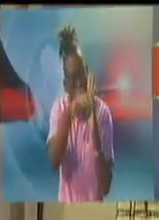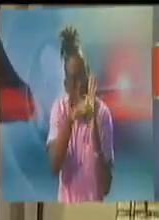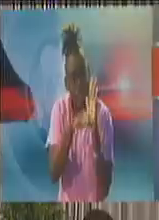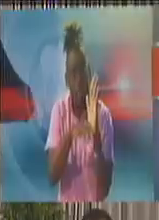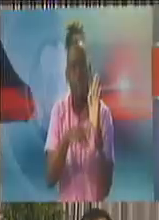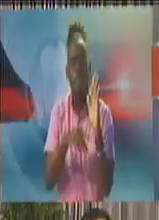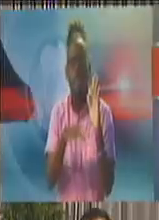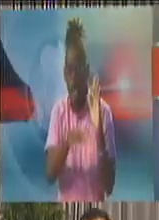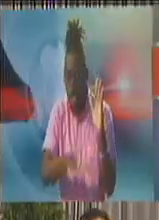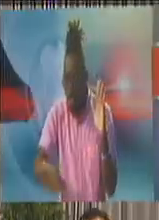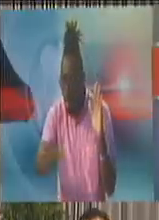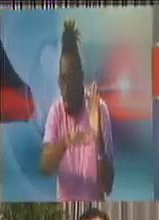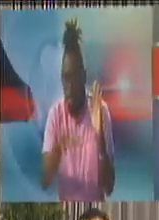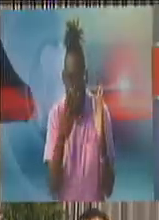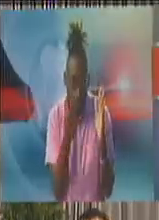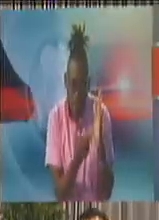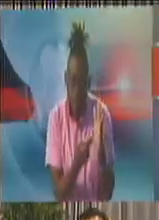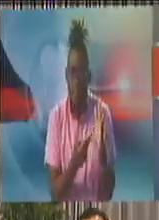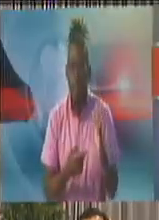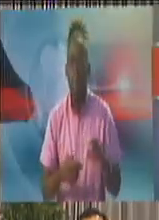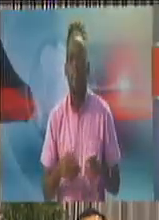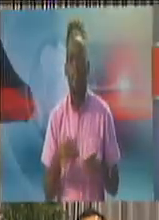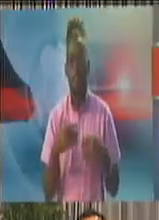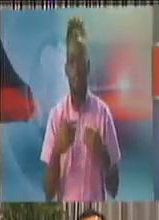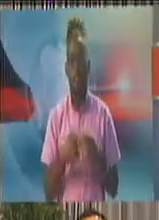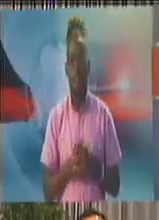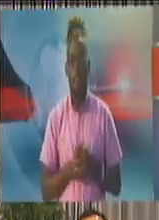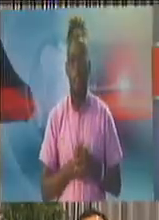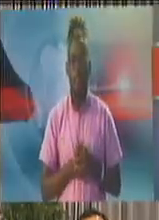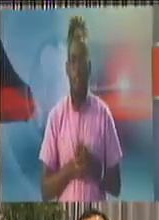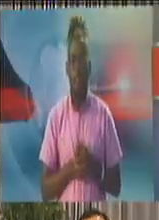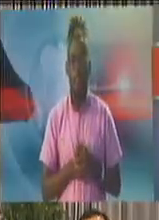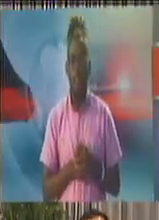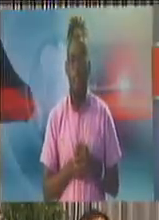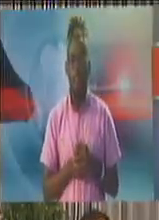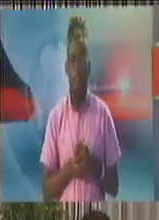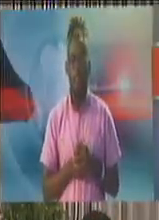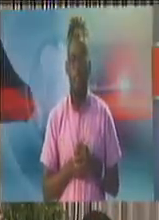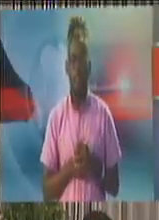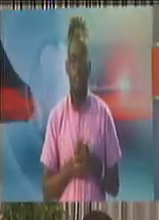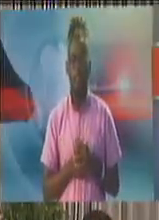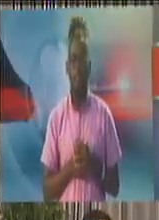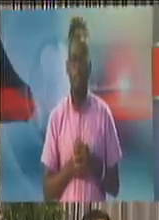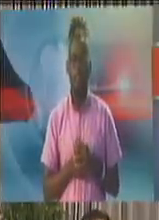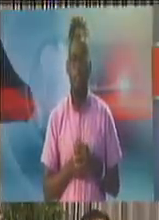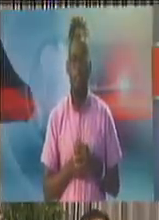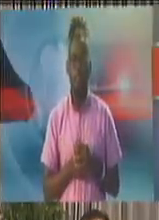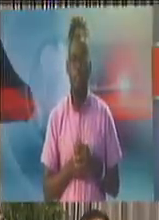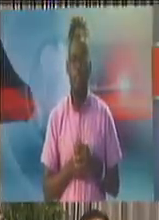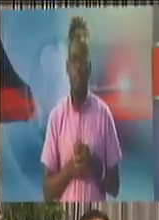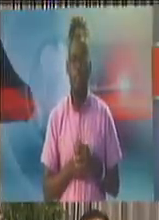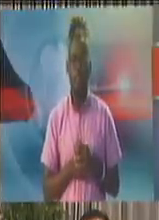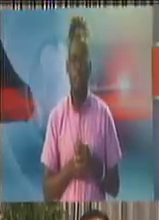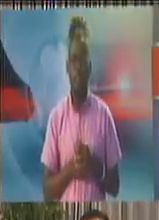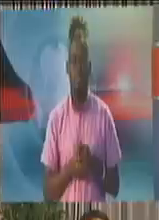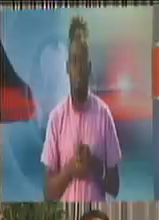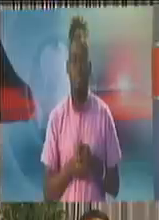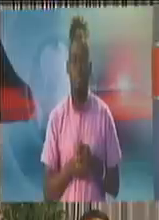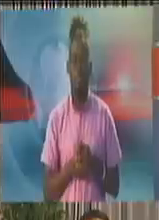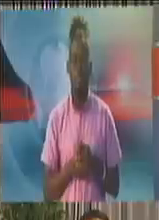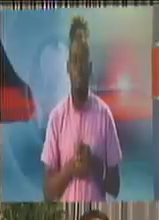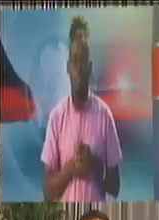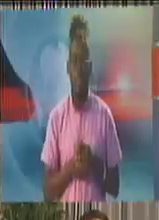the Ministry of Local Government is also doing some miking as well. We move to astronaut news.